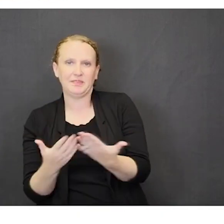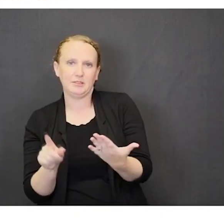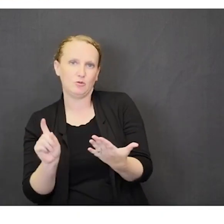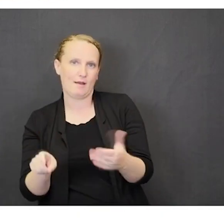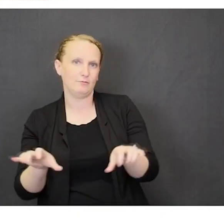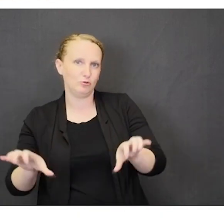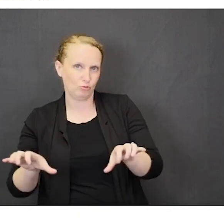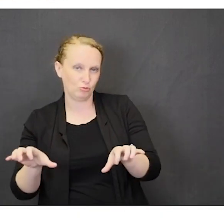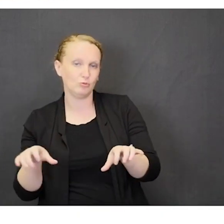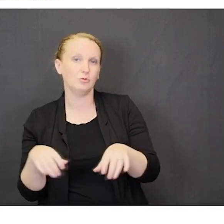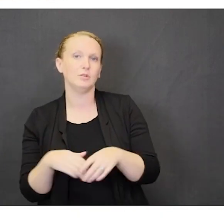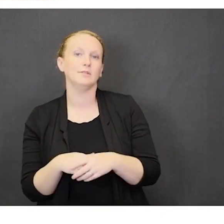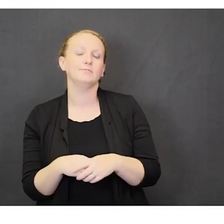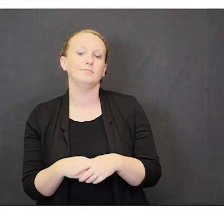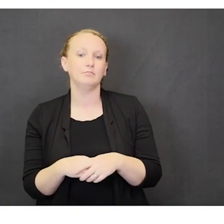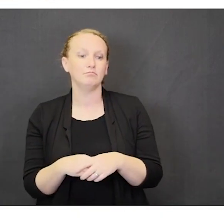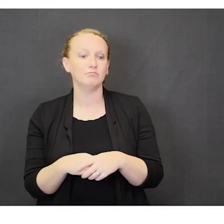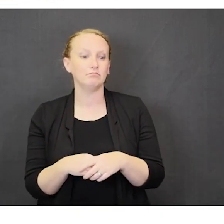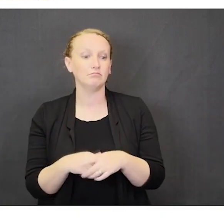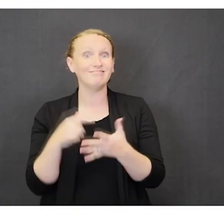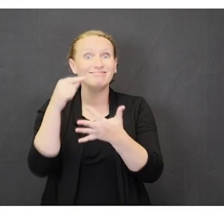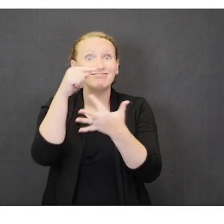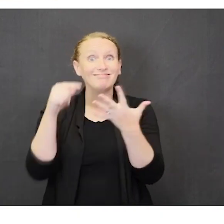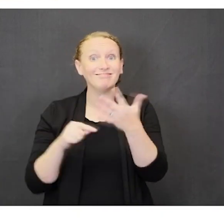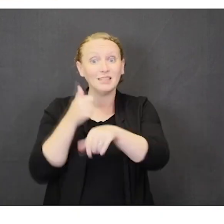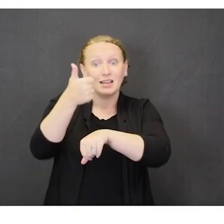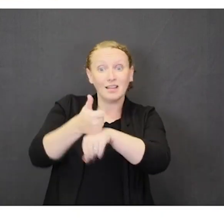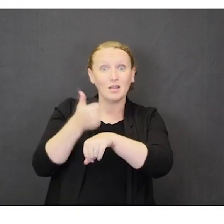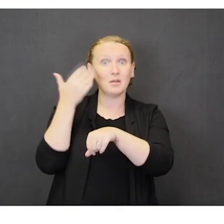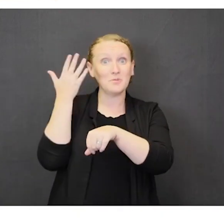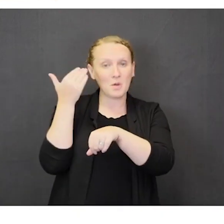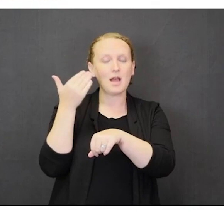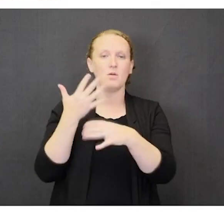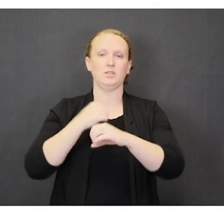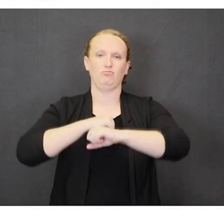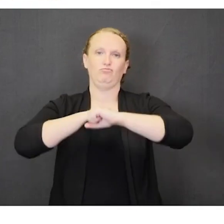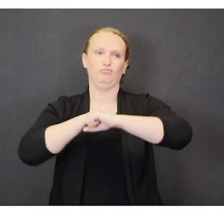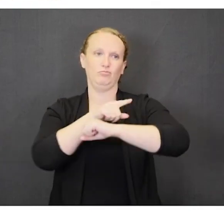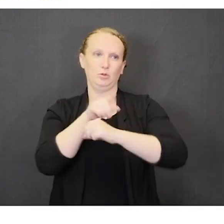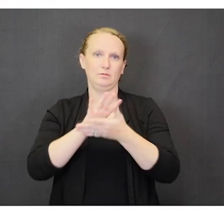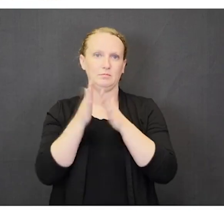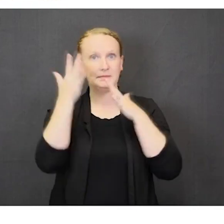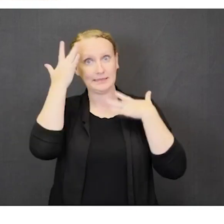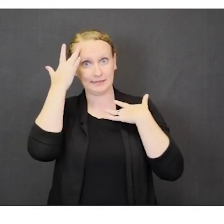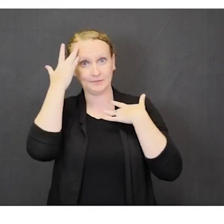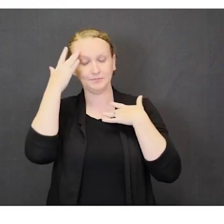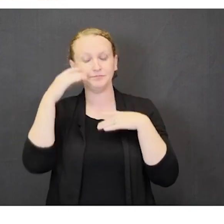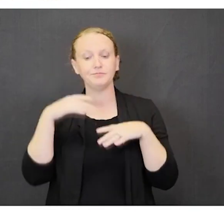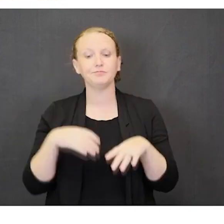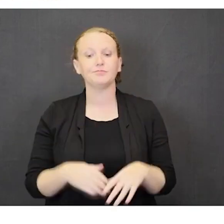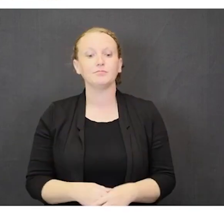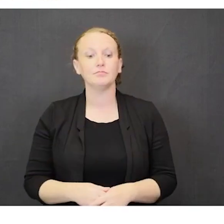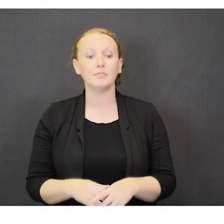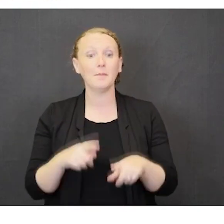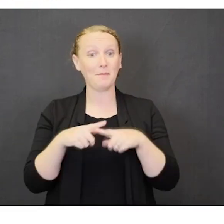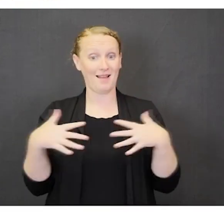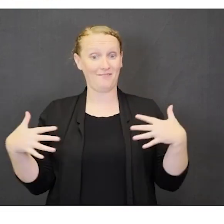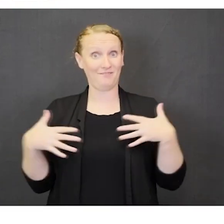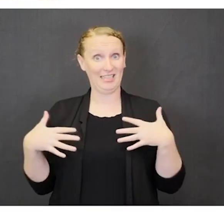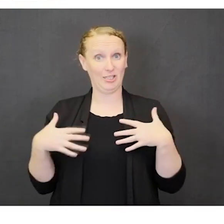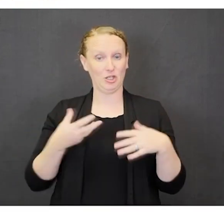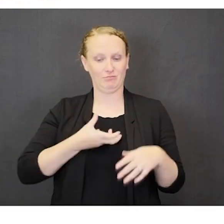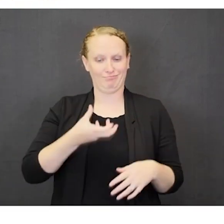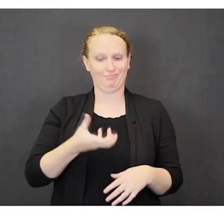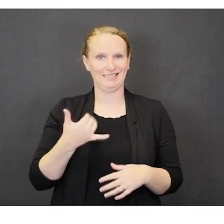to maximize you not getting sick. But the fear is still there.